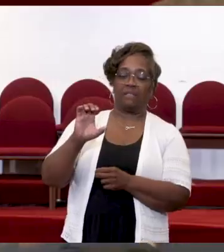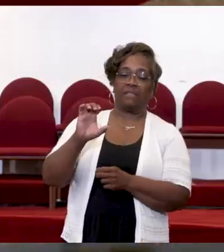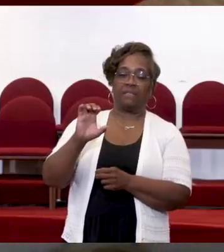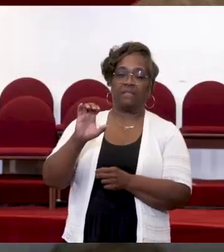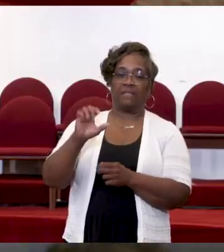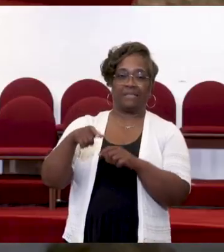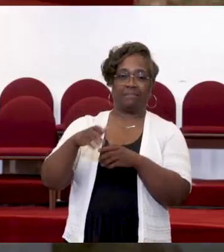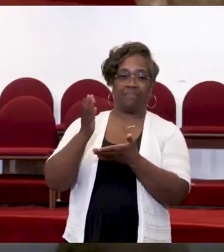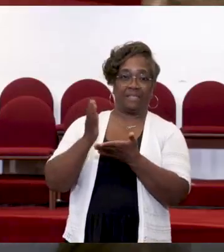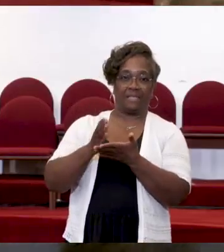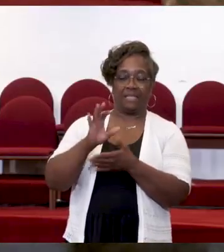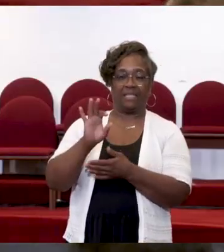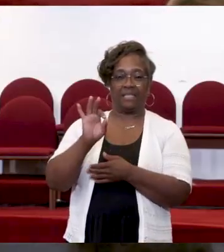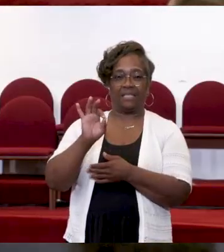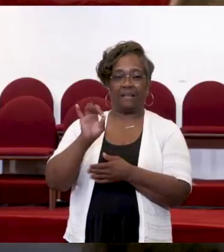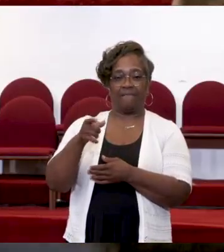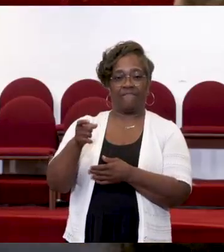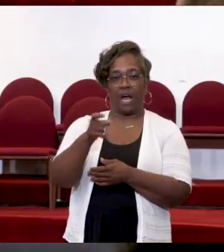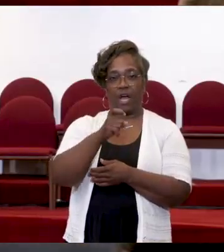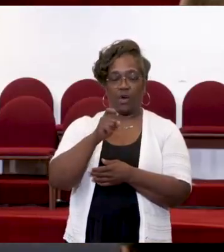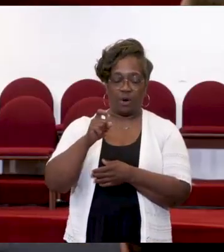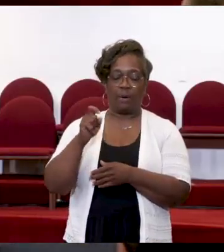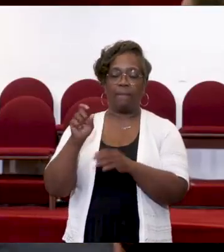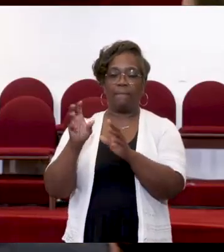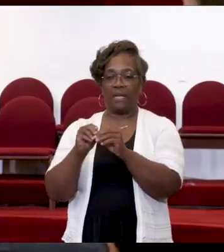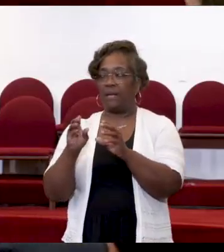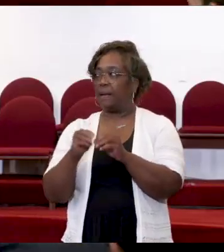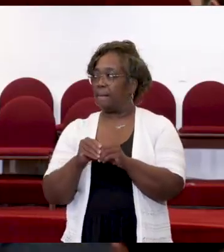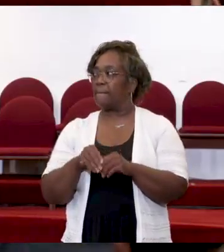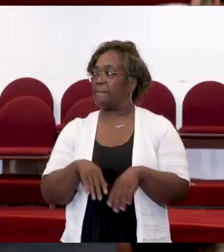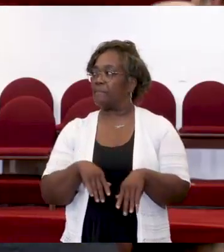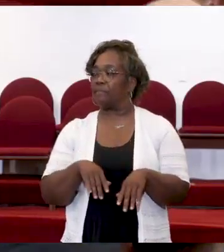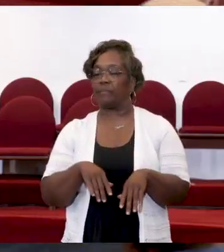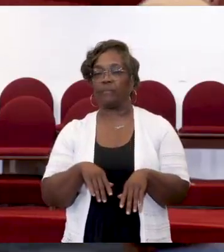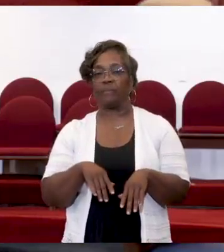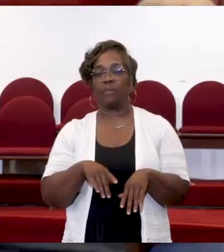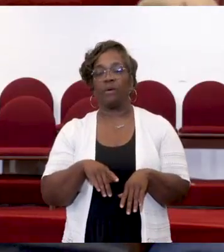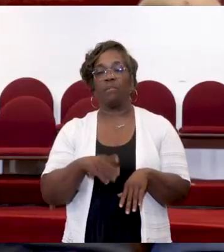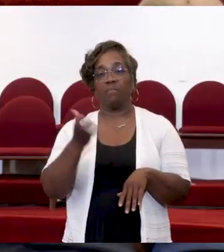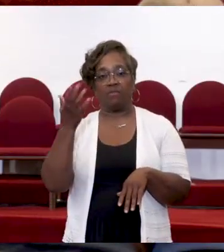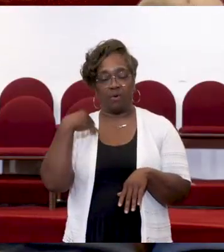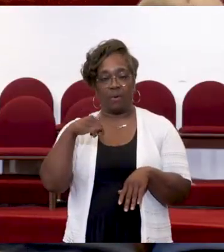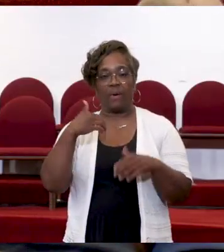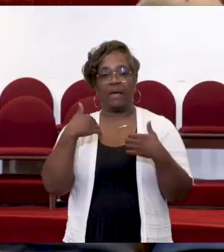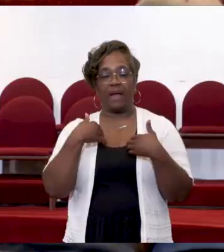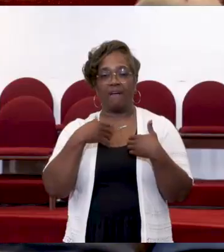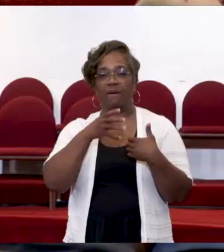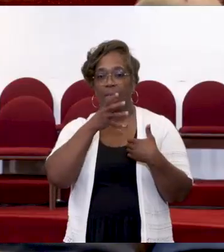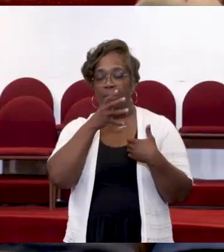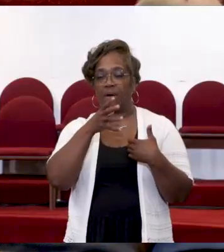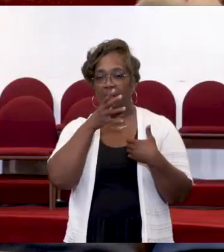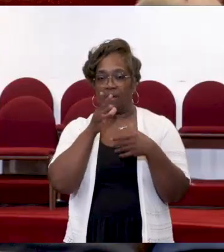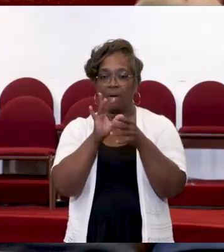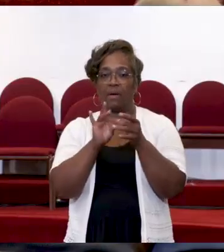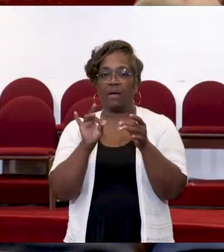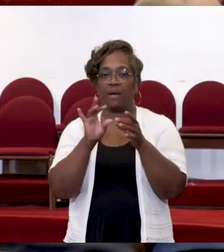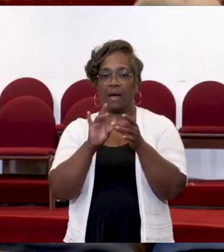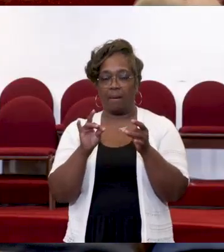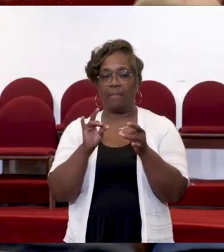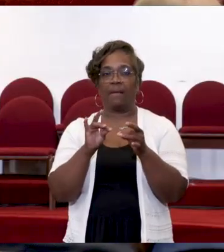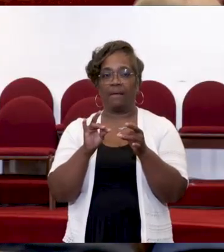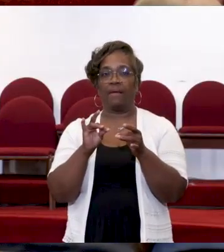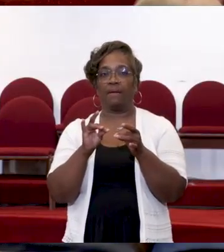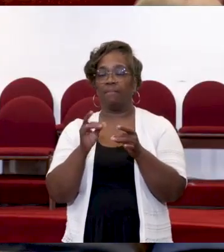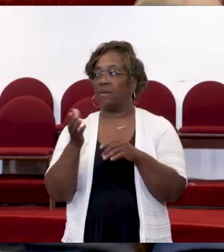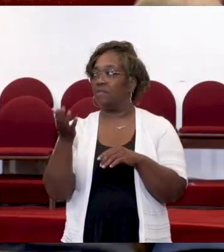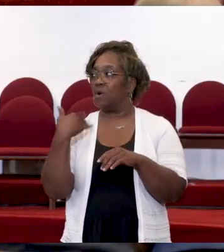come speak. The single most moving thing that happens, we have a mother speak at the very end of an hour session,